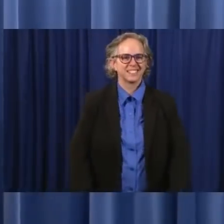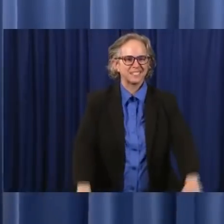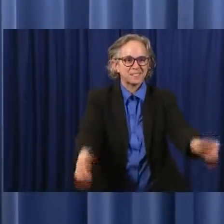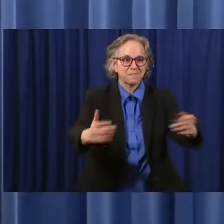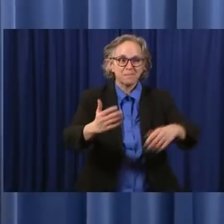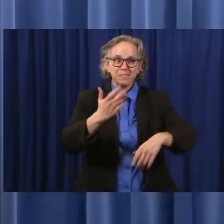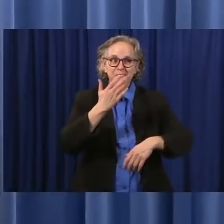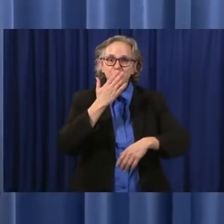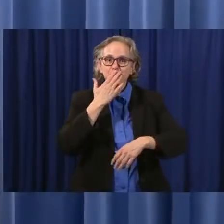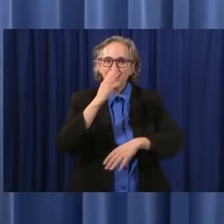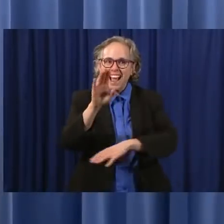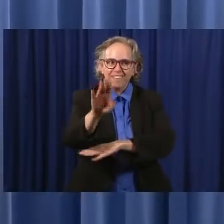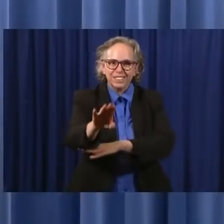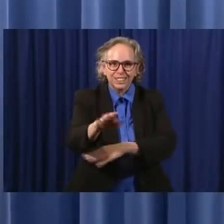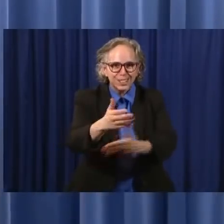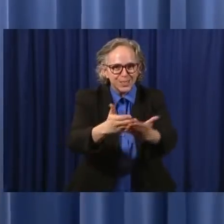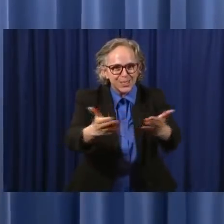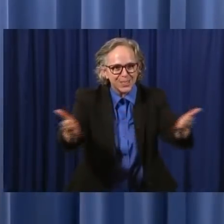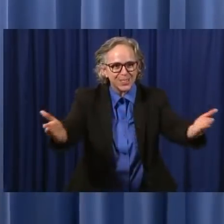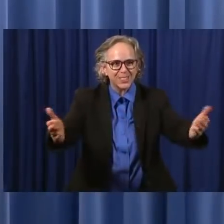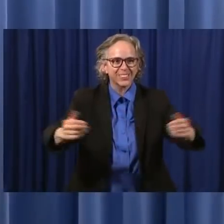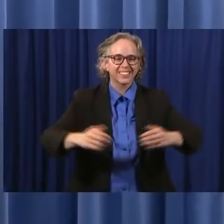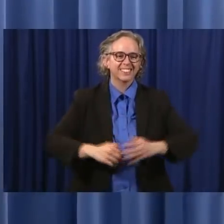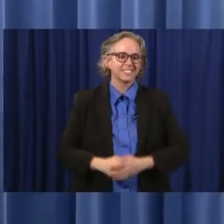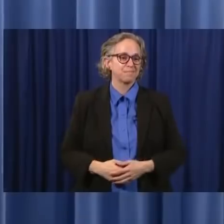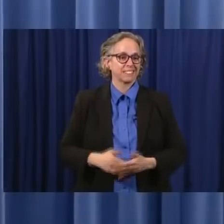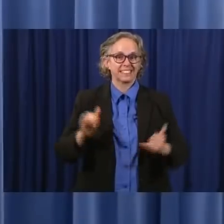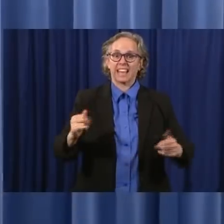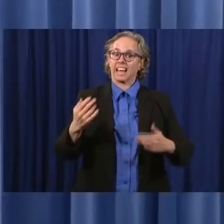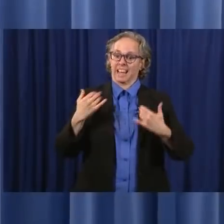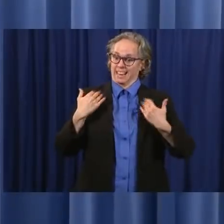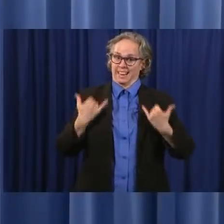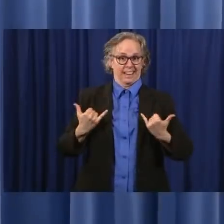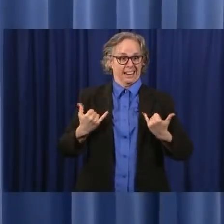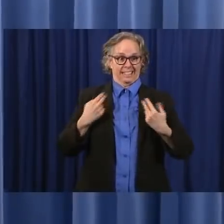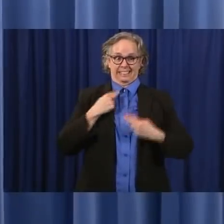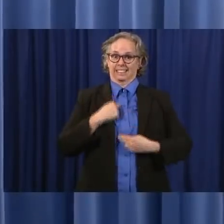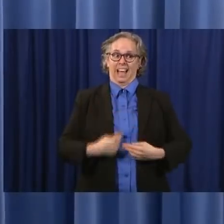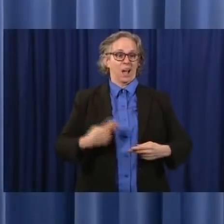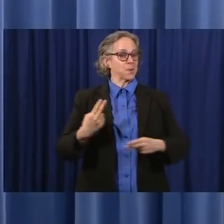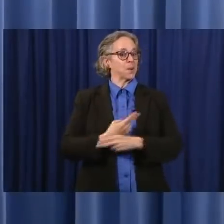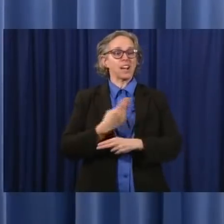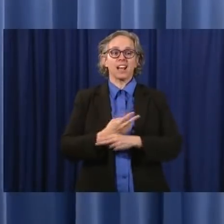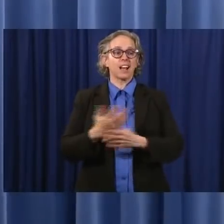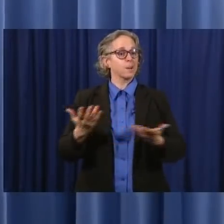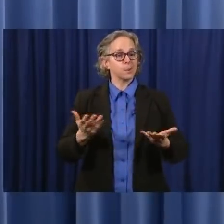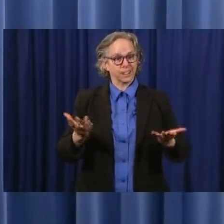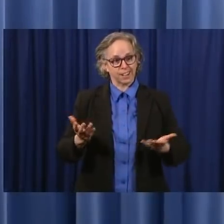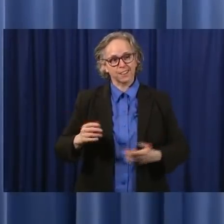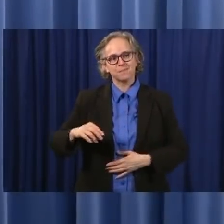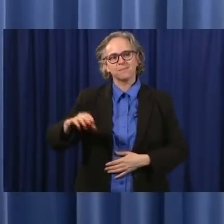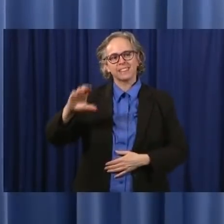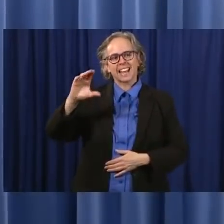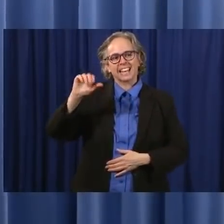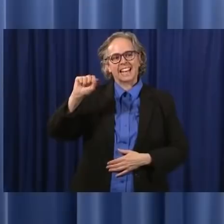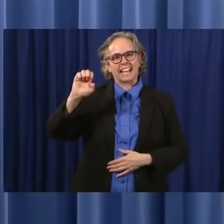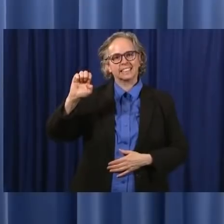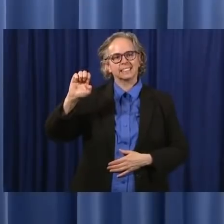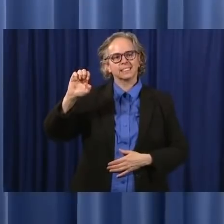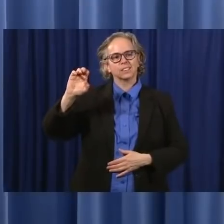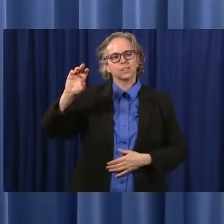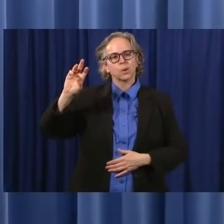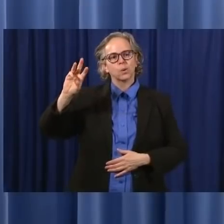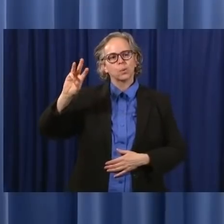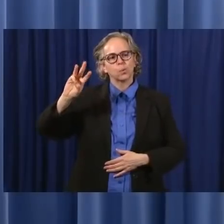Well, good afternoon, everybody. Today I'm wearing a tie from Cleveland's Case Western Reserve University. Our